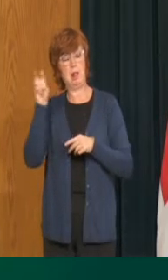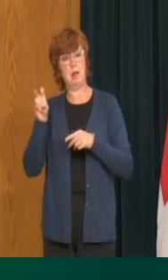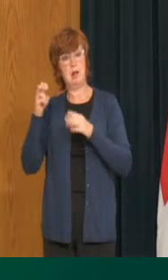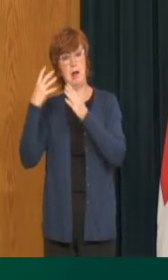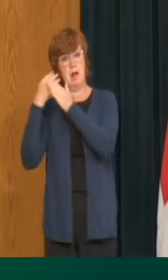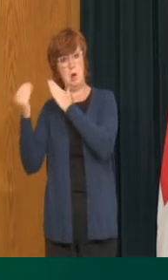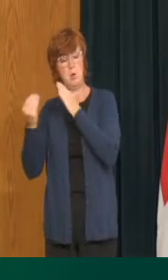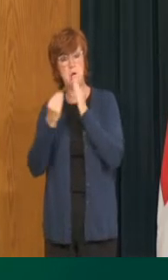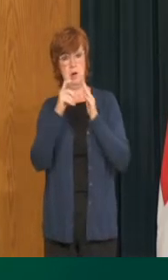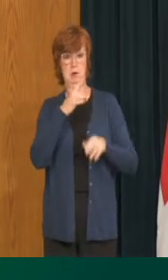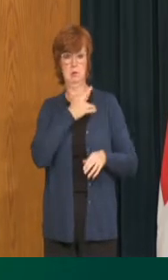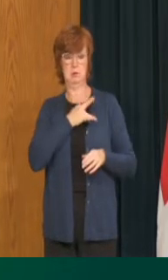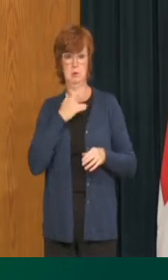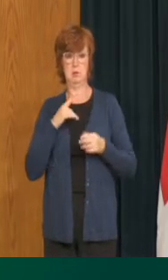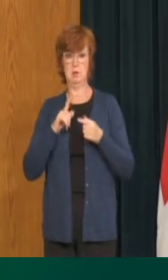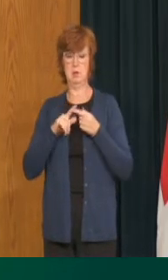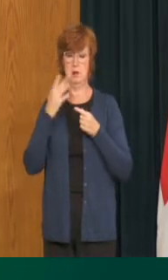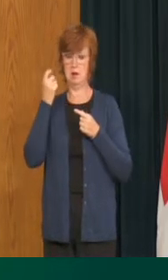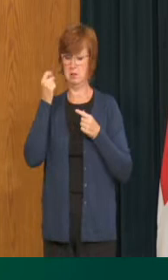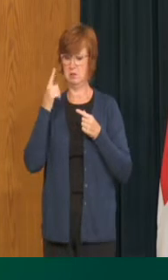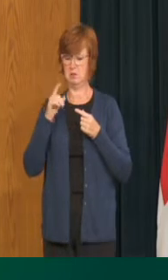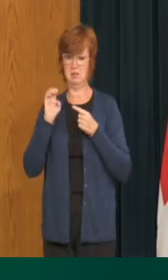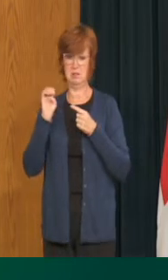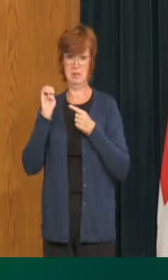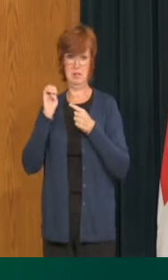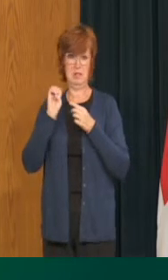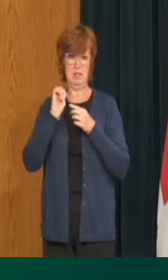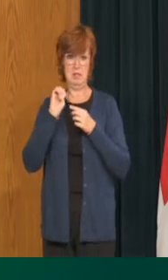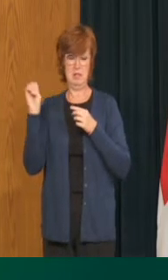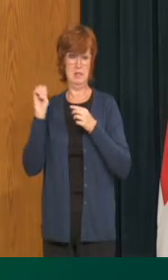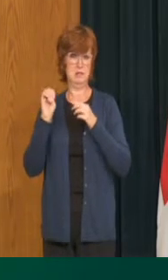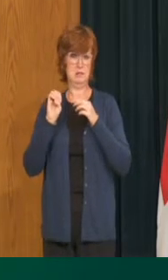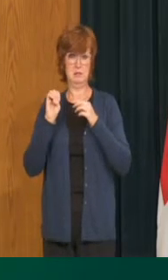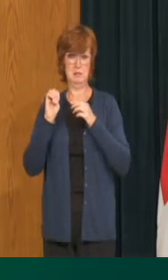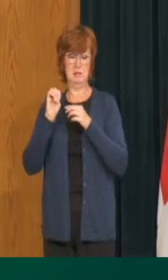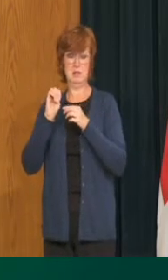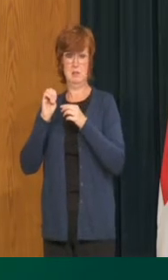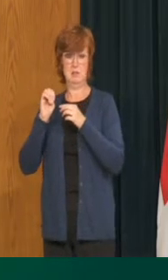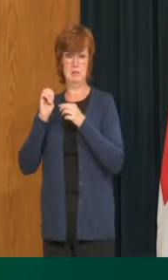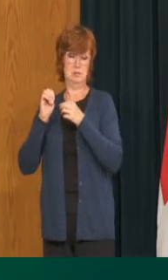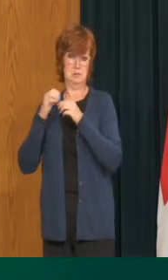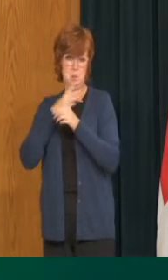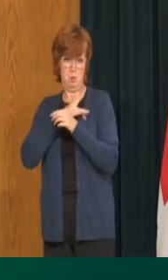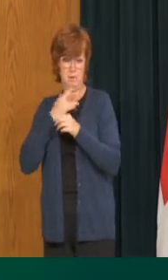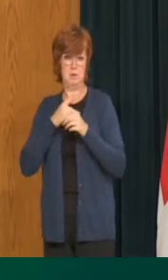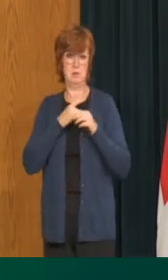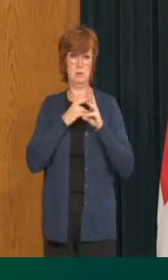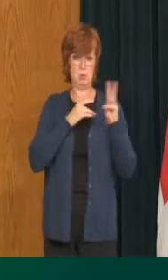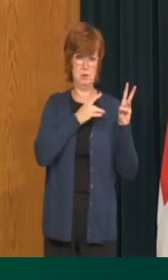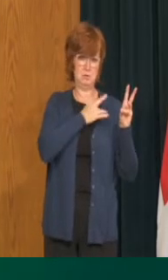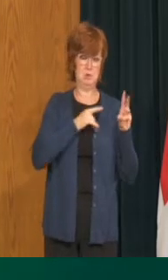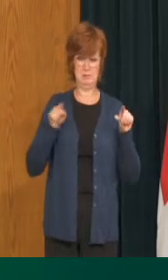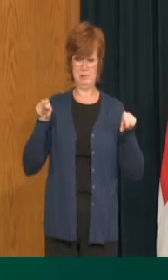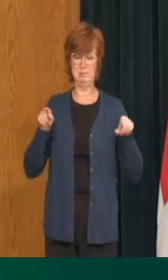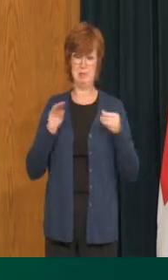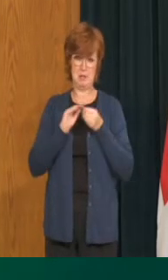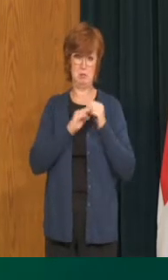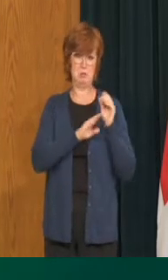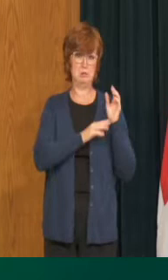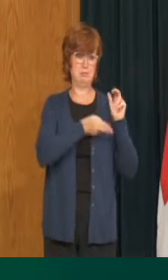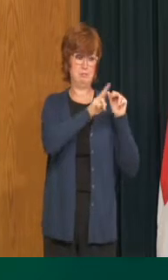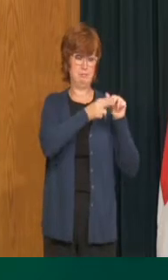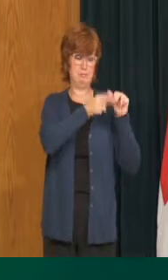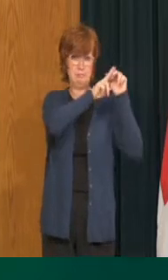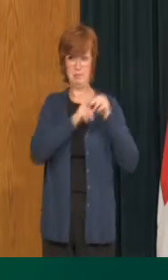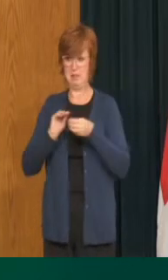our neighbors to the east and west, they're seeing some rising case numbers. And I expect them to get that under control soon. But for